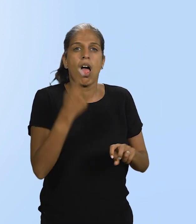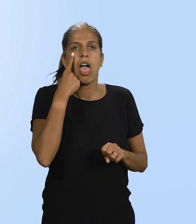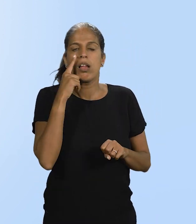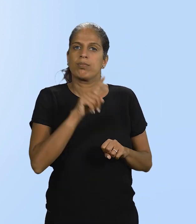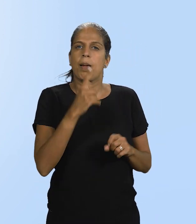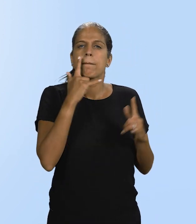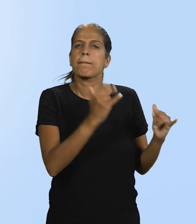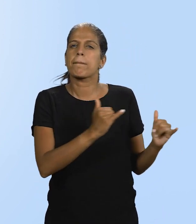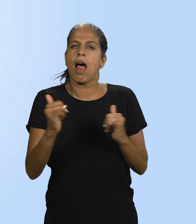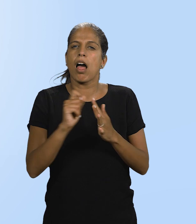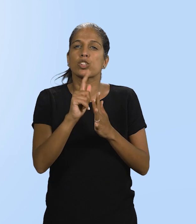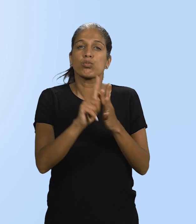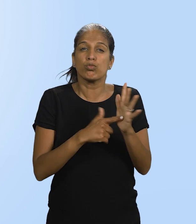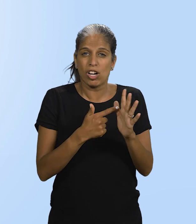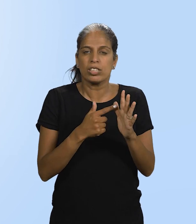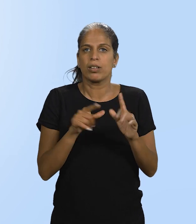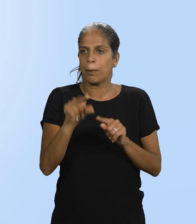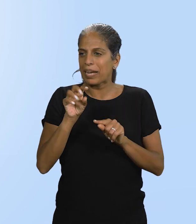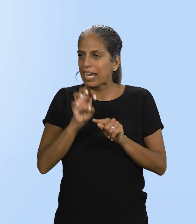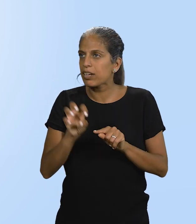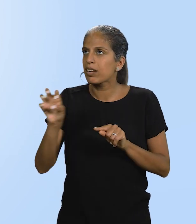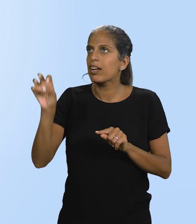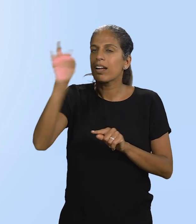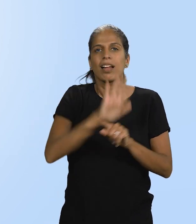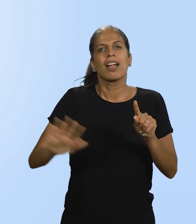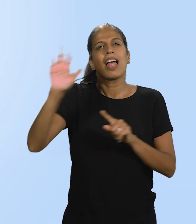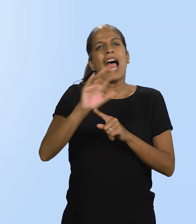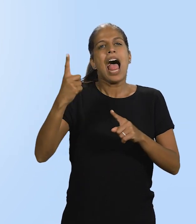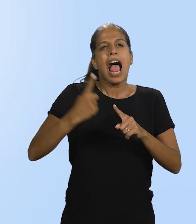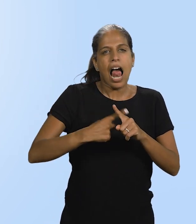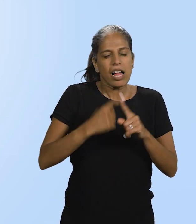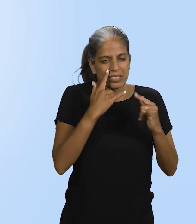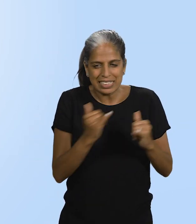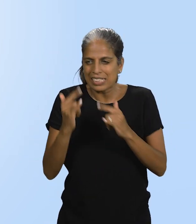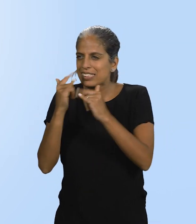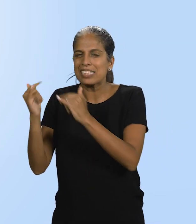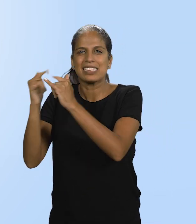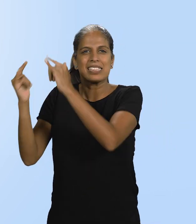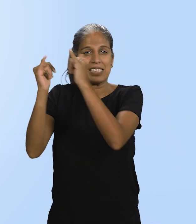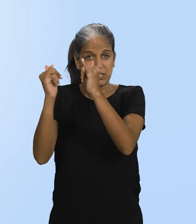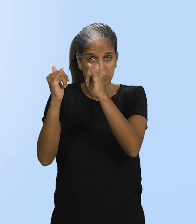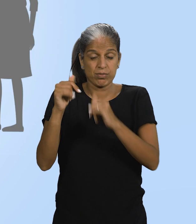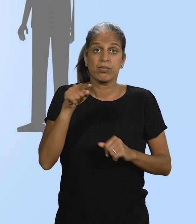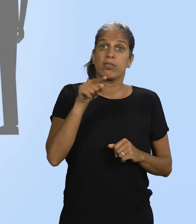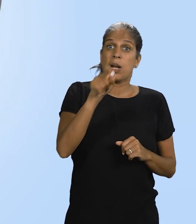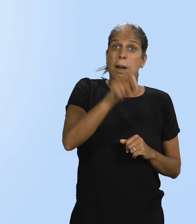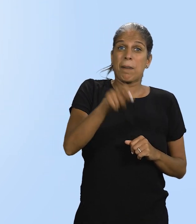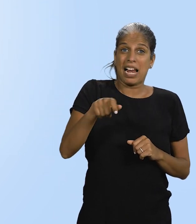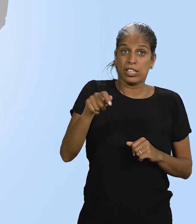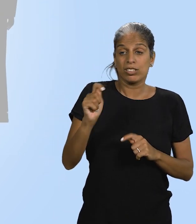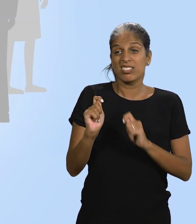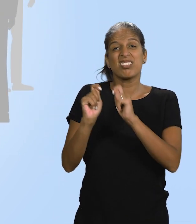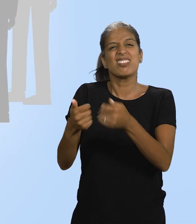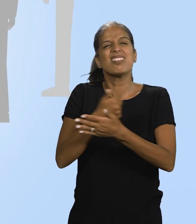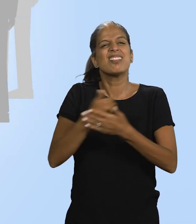through a pilot project in a small number of general practices across England. Patients who are going to be prescribed certain types